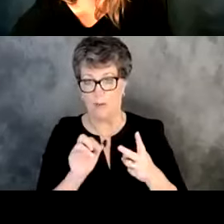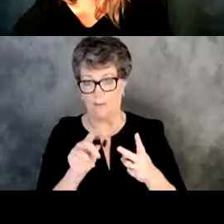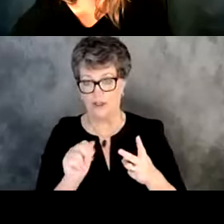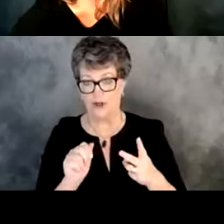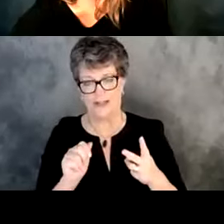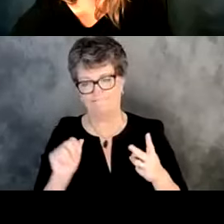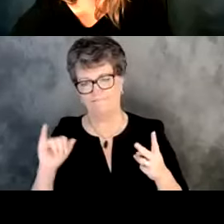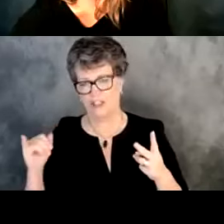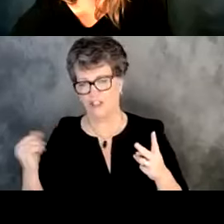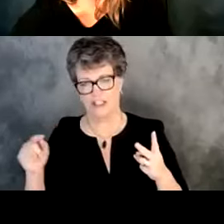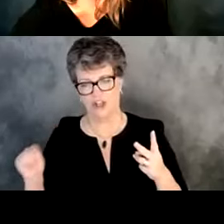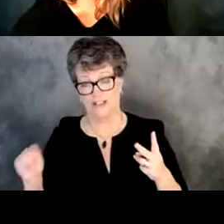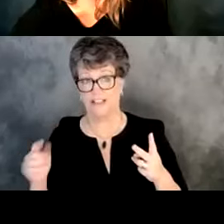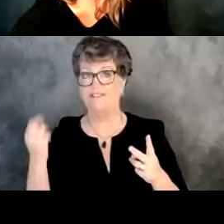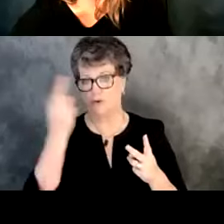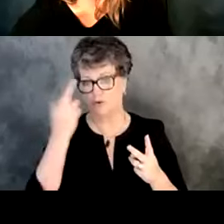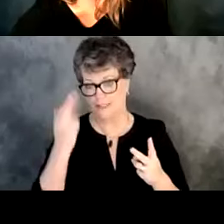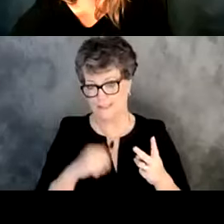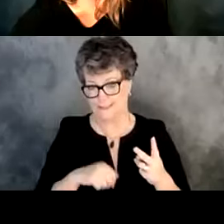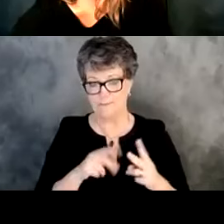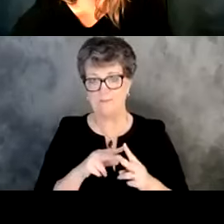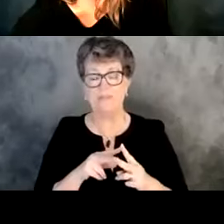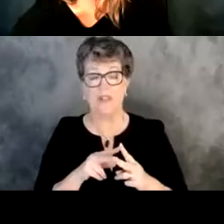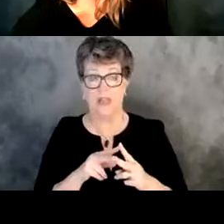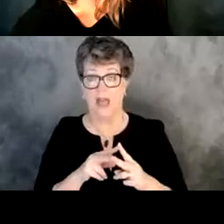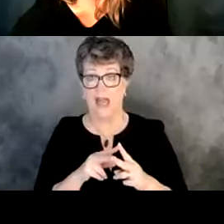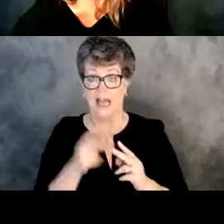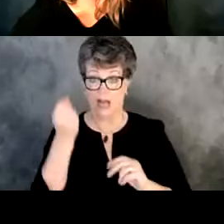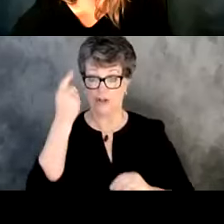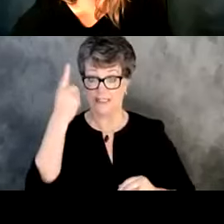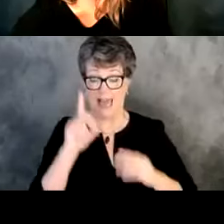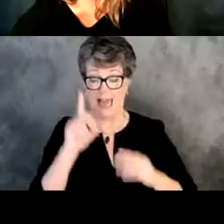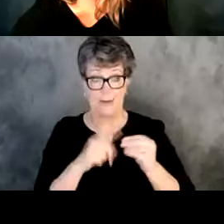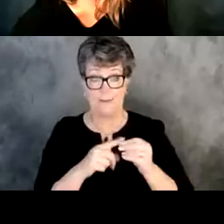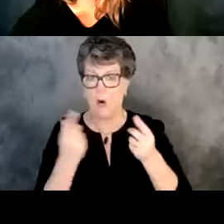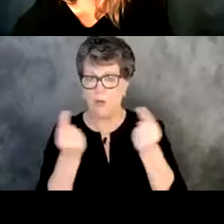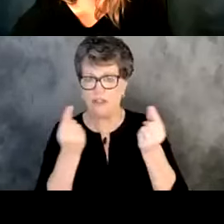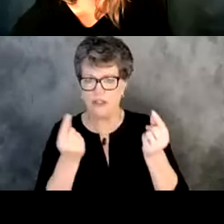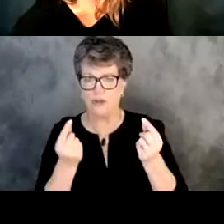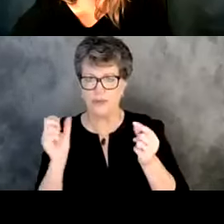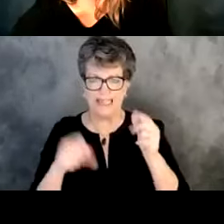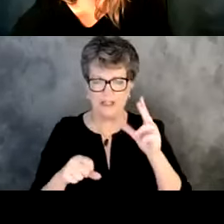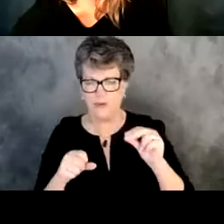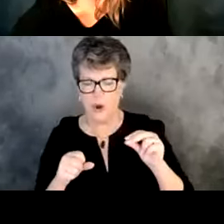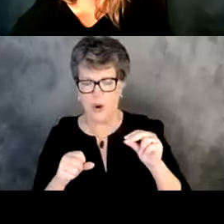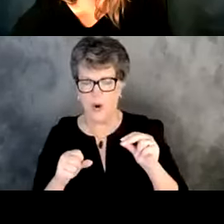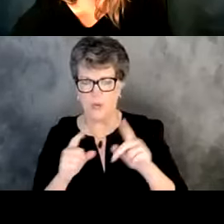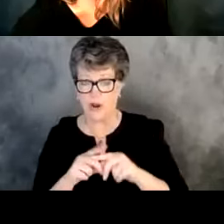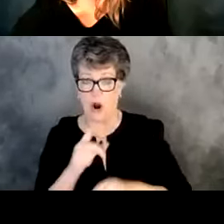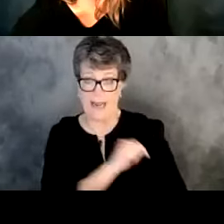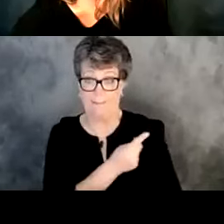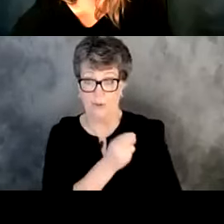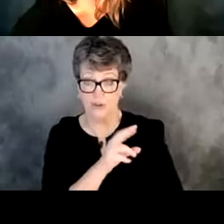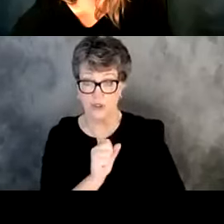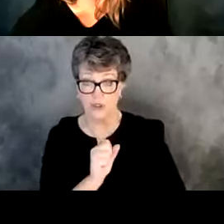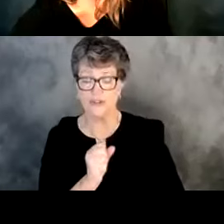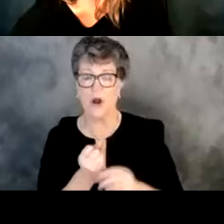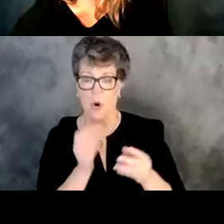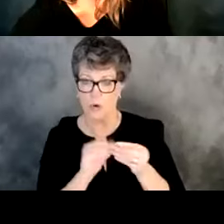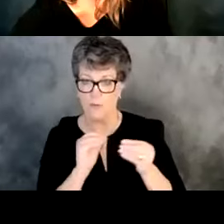Johnson & Johnson for a few reasons. One, the understanding about what to do, yes or no, in regards to boosters. We're much further along